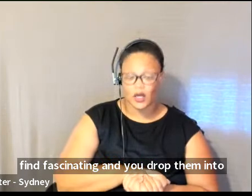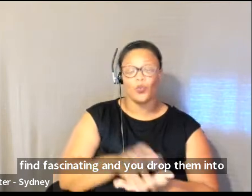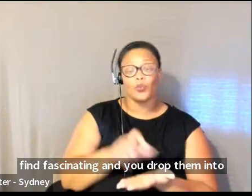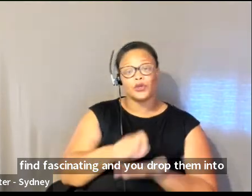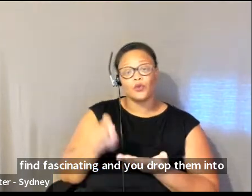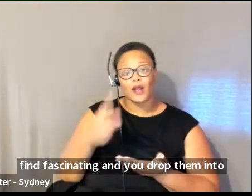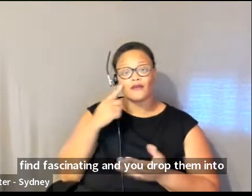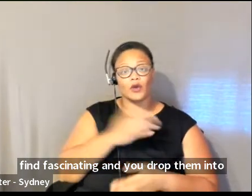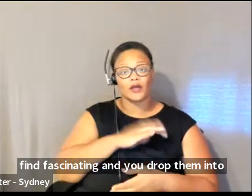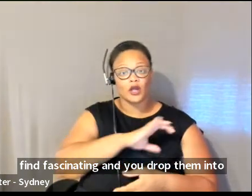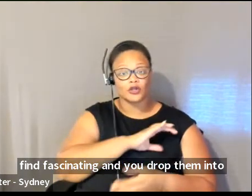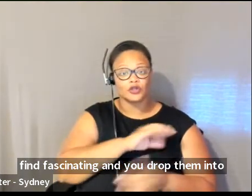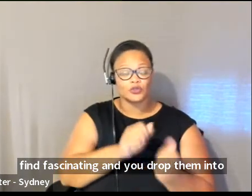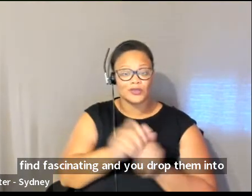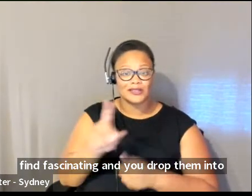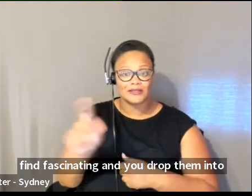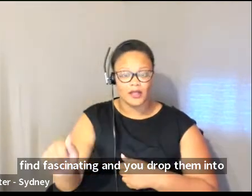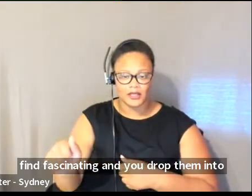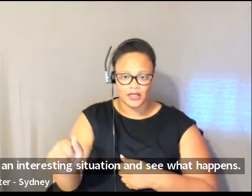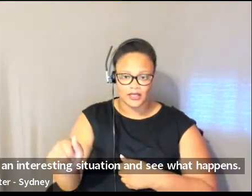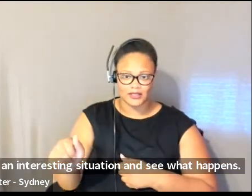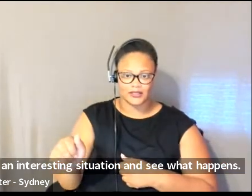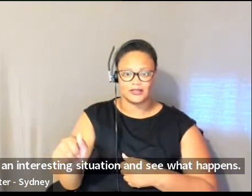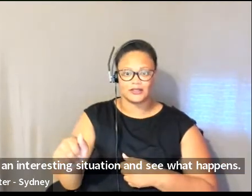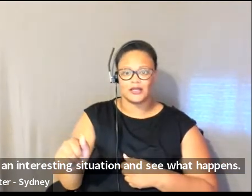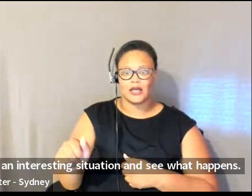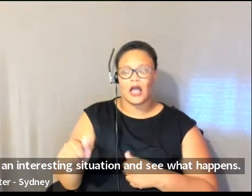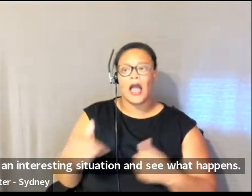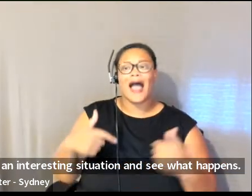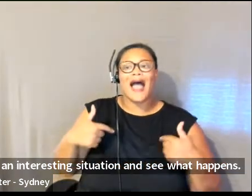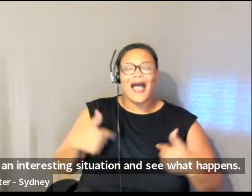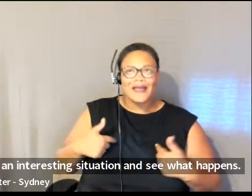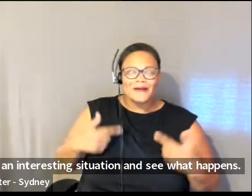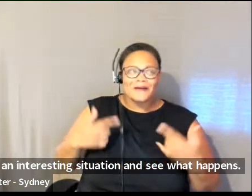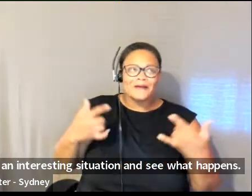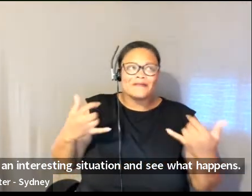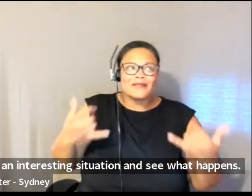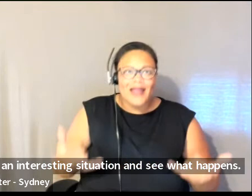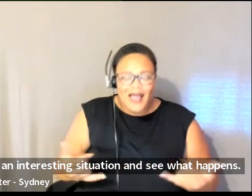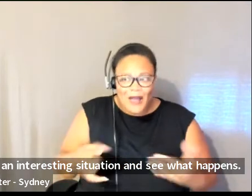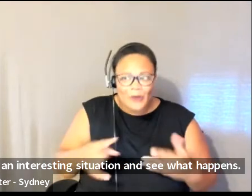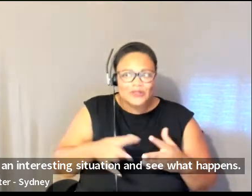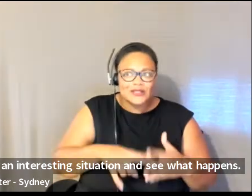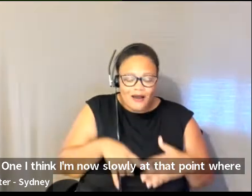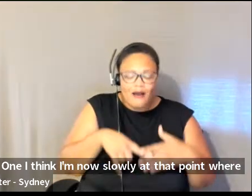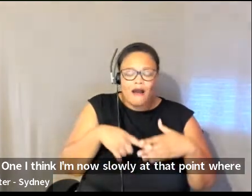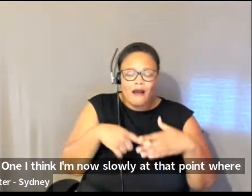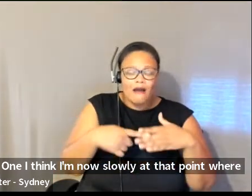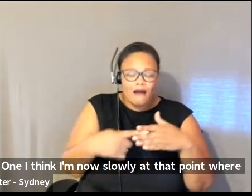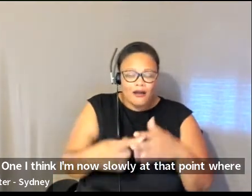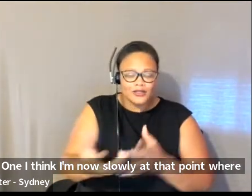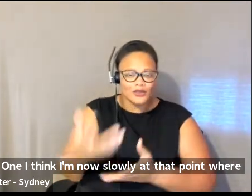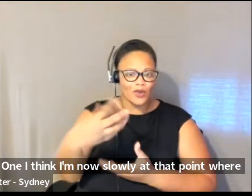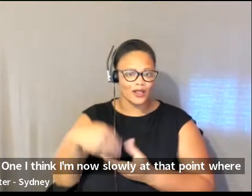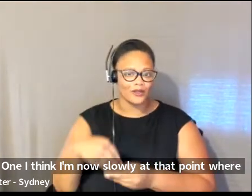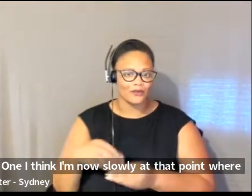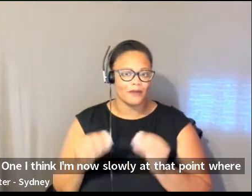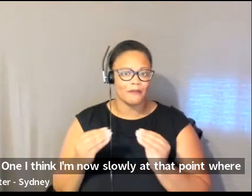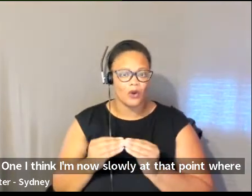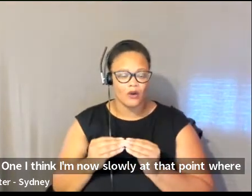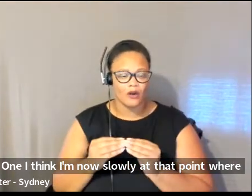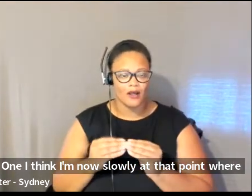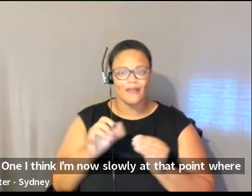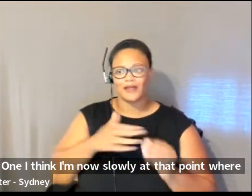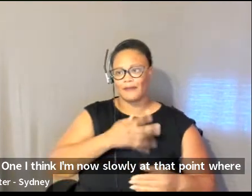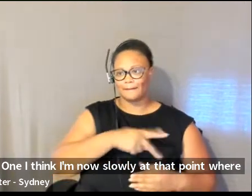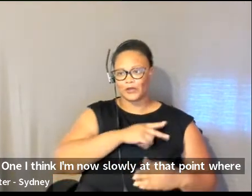disabilities, I think I'm now slowly at that point where I'm starting to include them more. And that is a personal comfort level